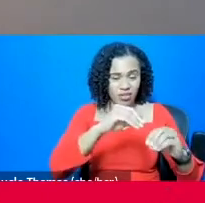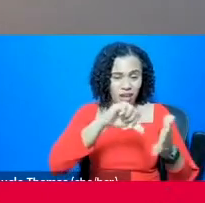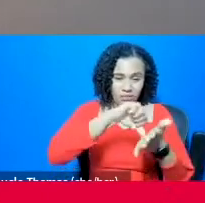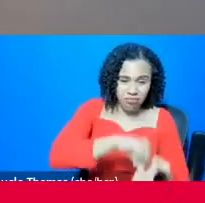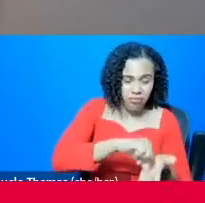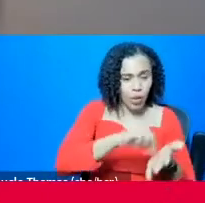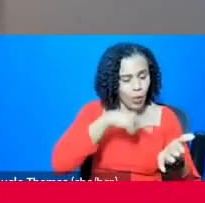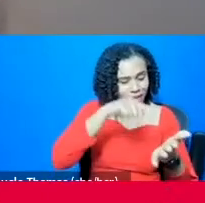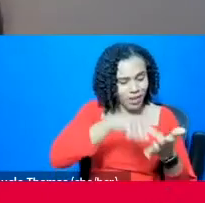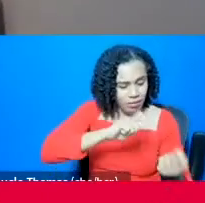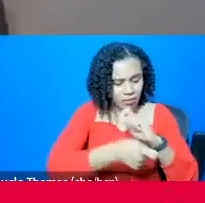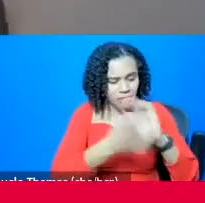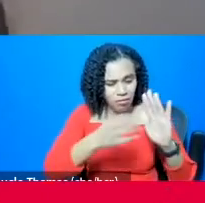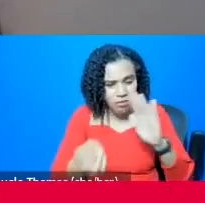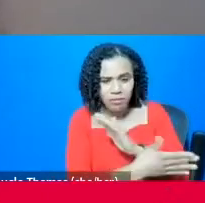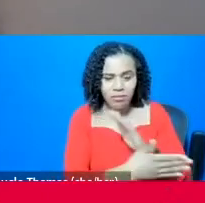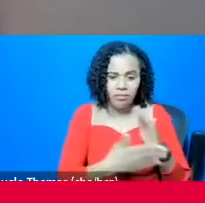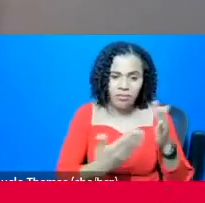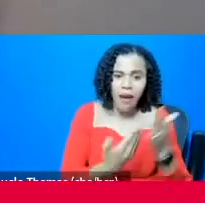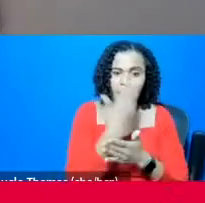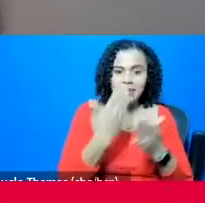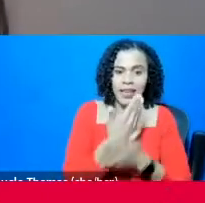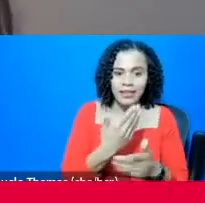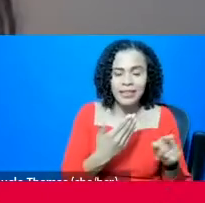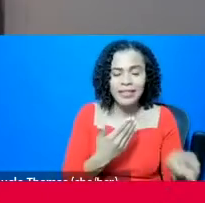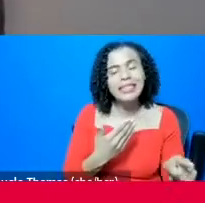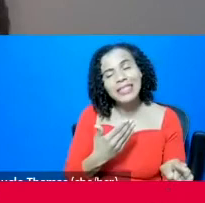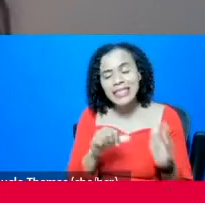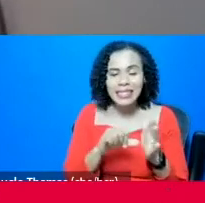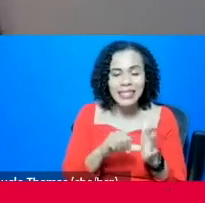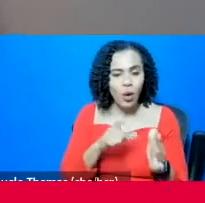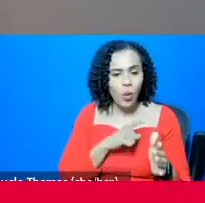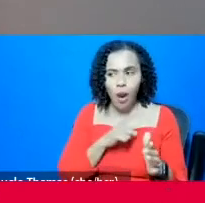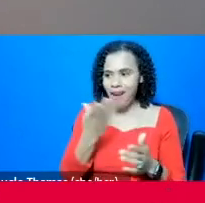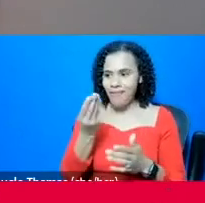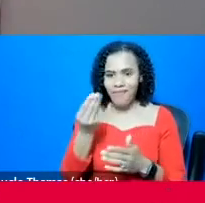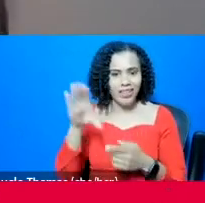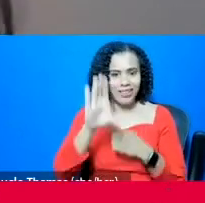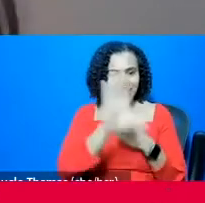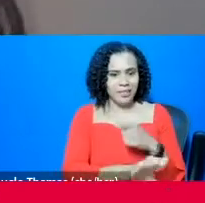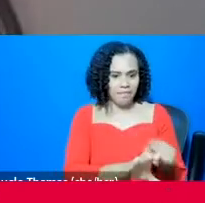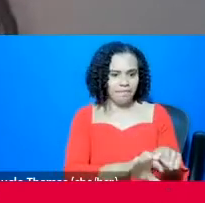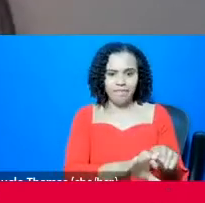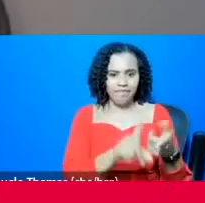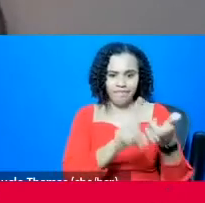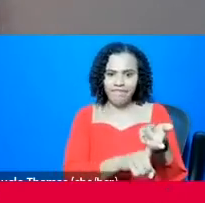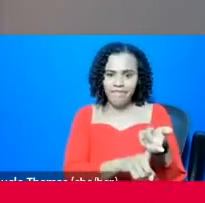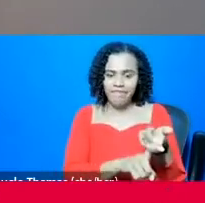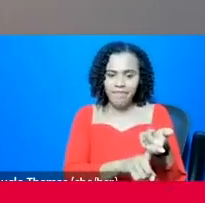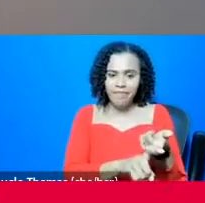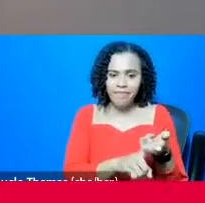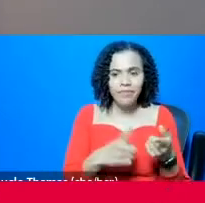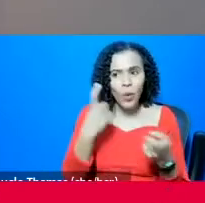institution, particularly because again funding is always tied to certain agendas, certain interests, and when we talk about decolonize,